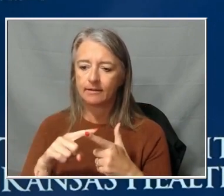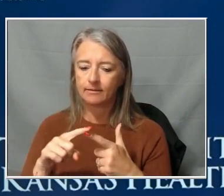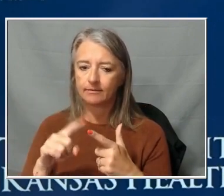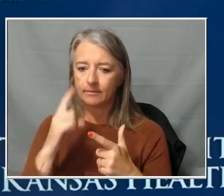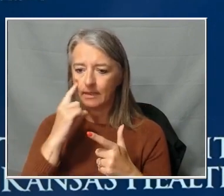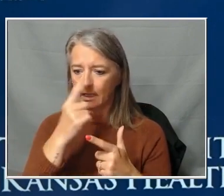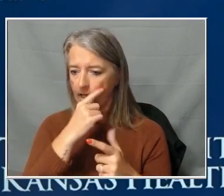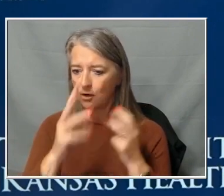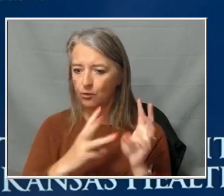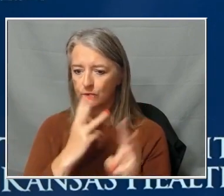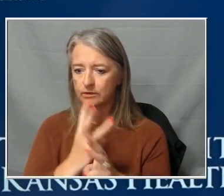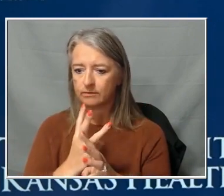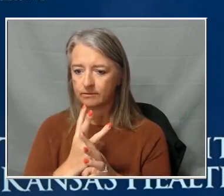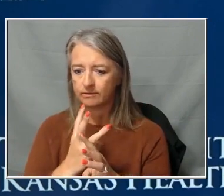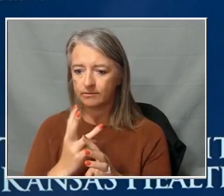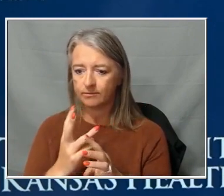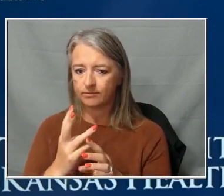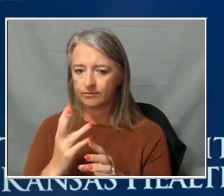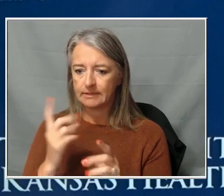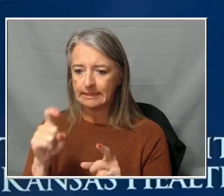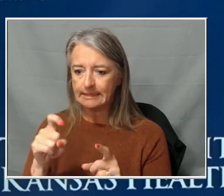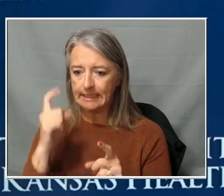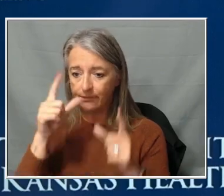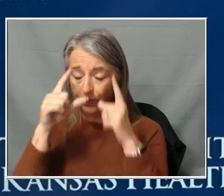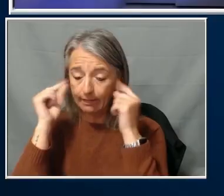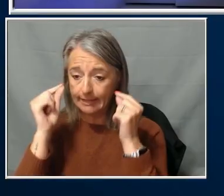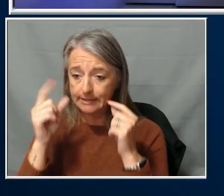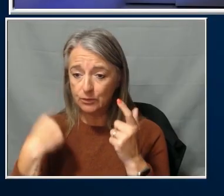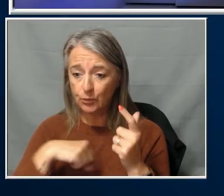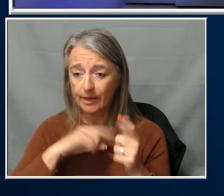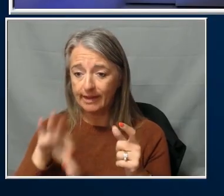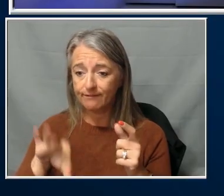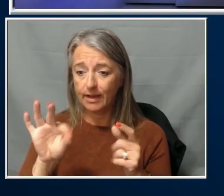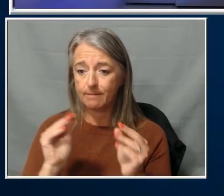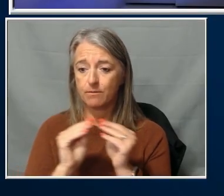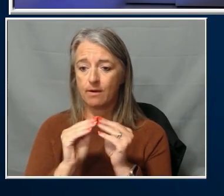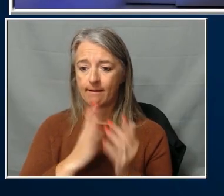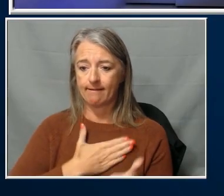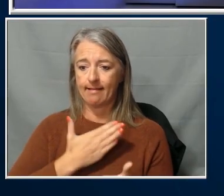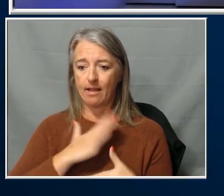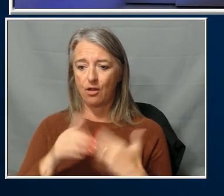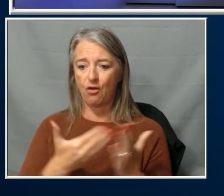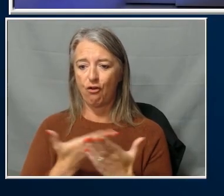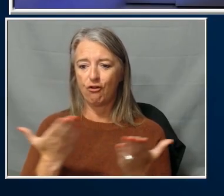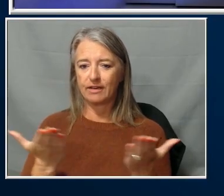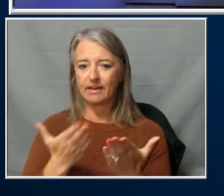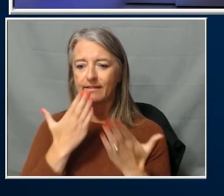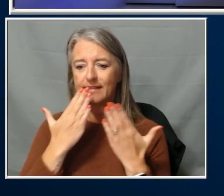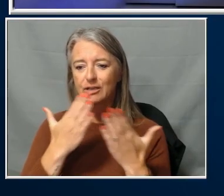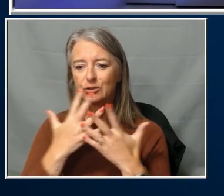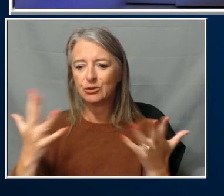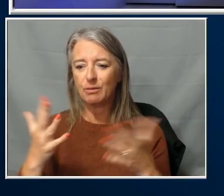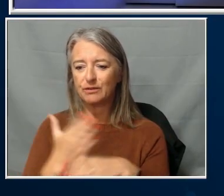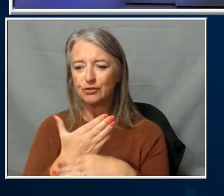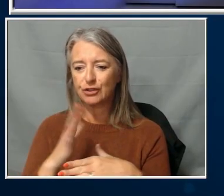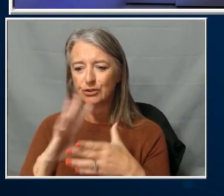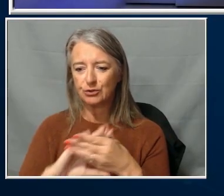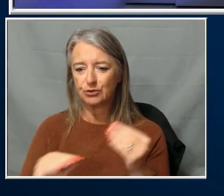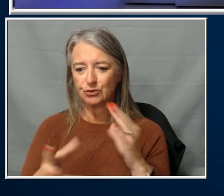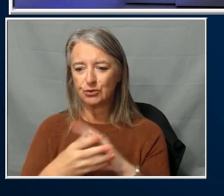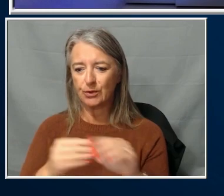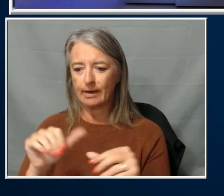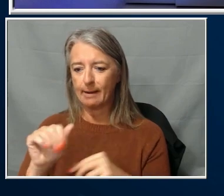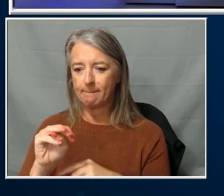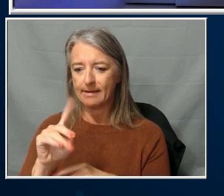we find a lot more than just the need for glasses when people come in. So. Glad you all are here. Thank you so much for sharing your story too, Amanda. Appreciate it.